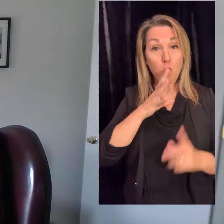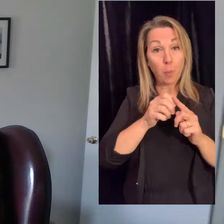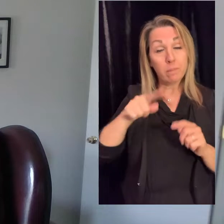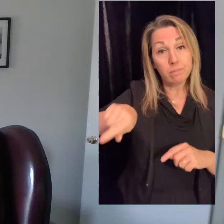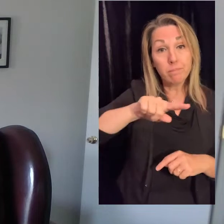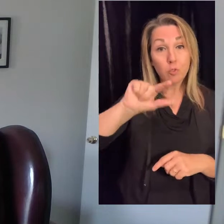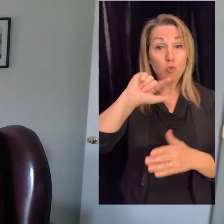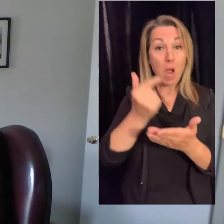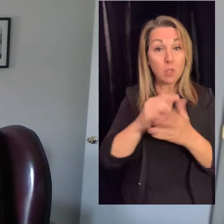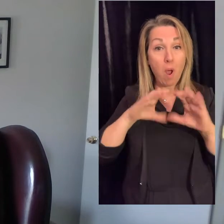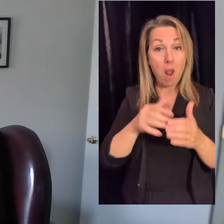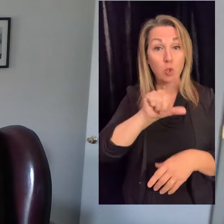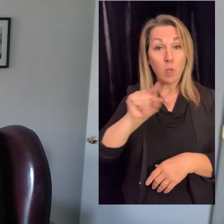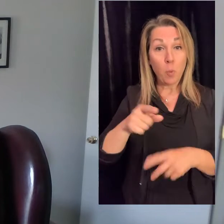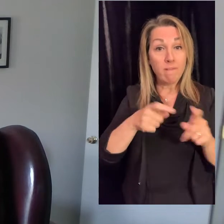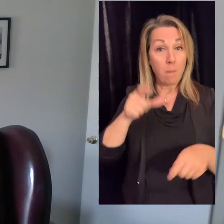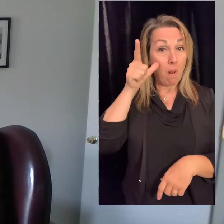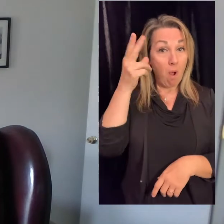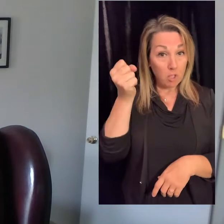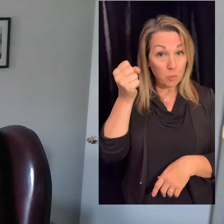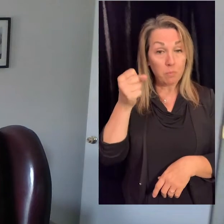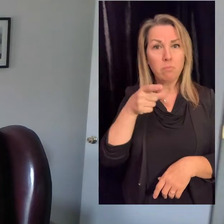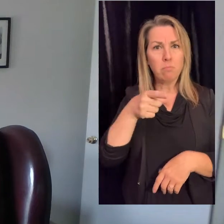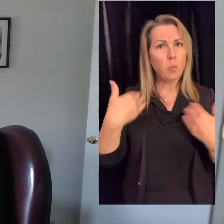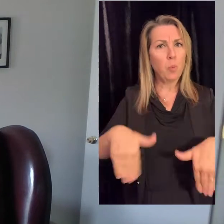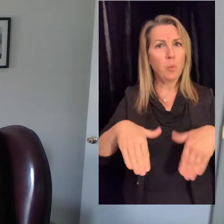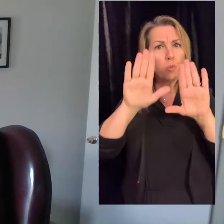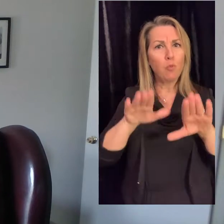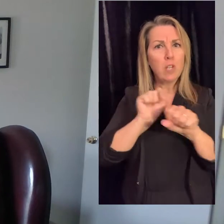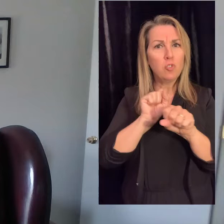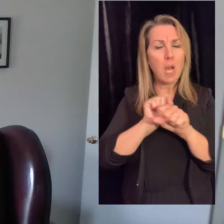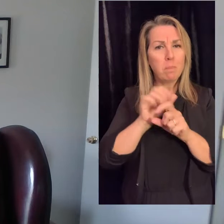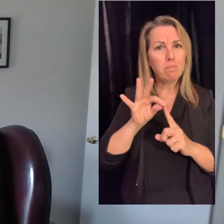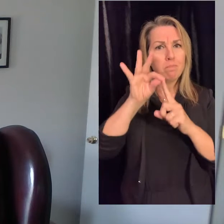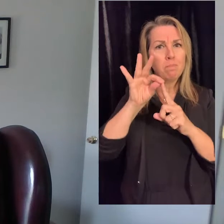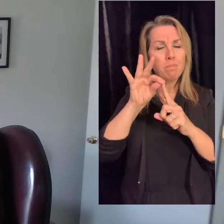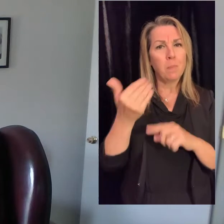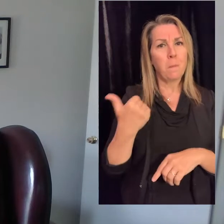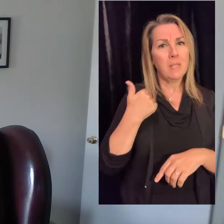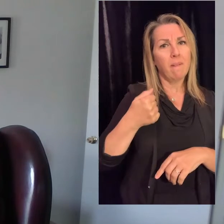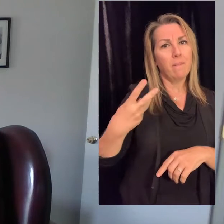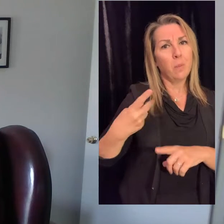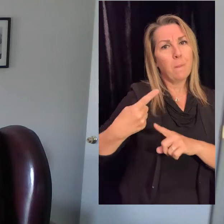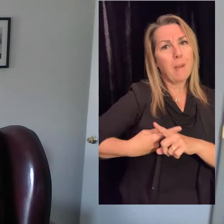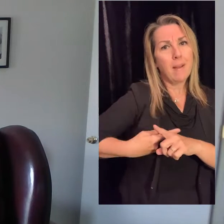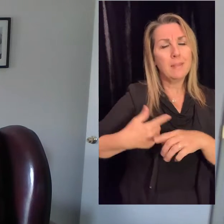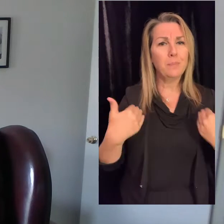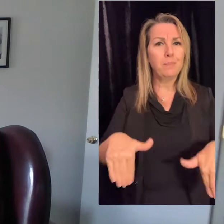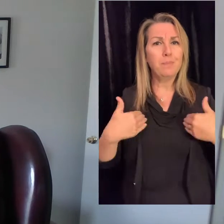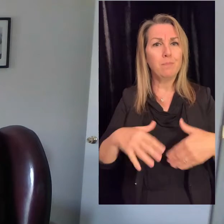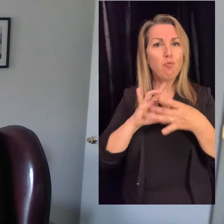Lincoln High School. You guys have done a fantastic job, especially in these last few months as you've been dealing